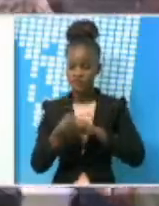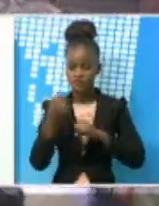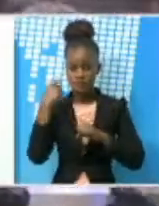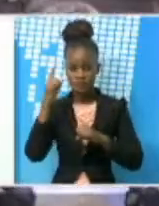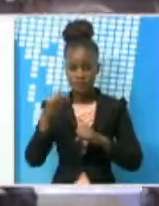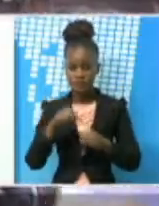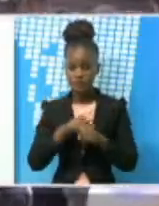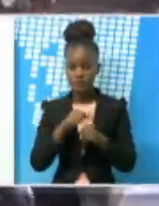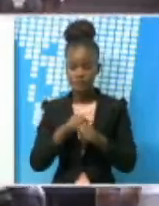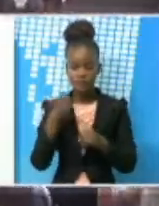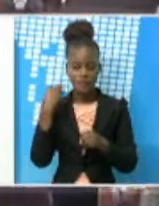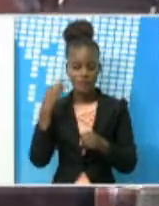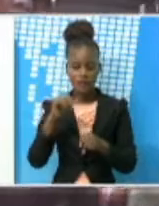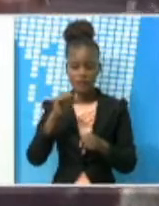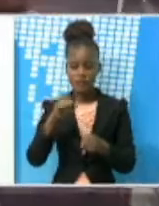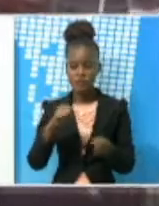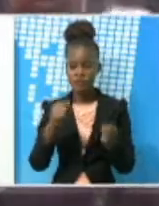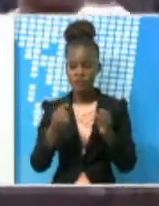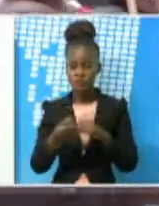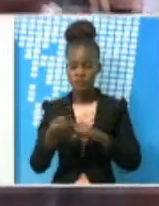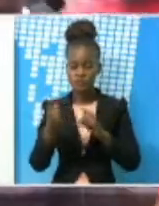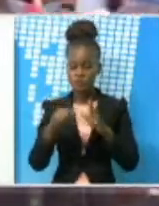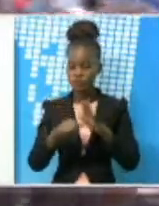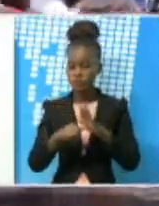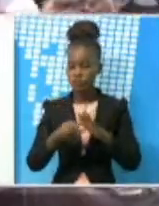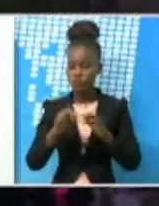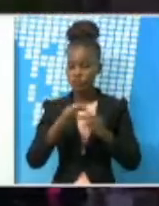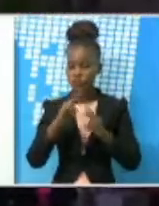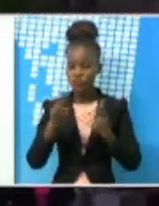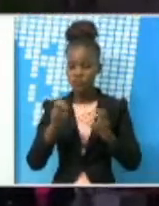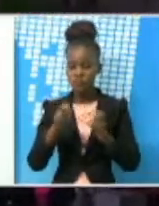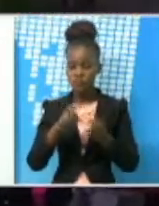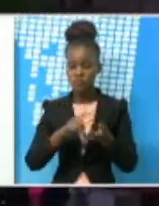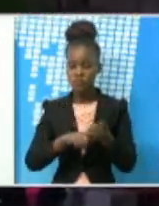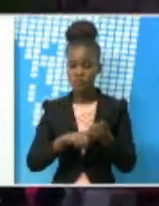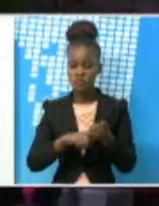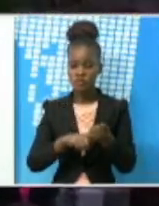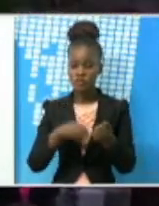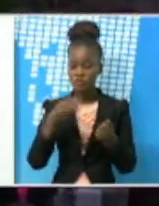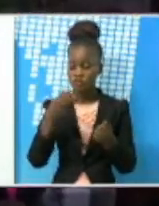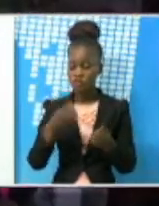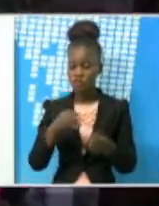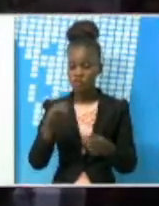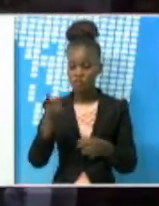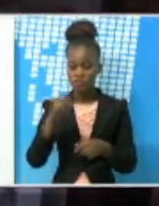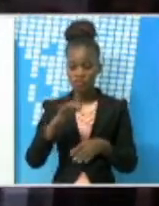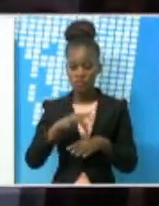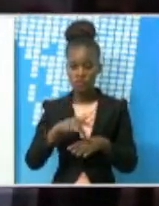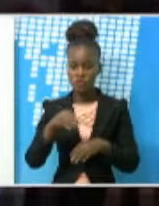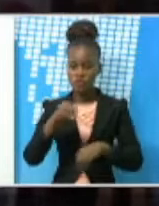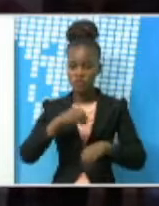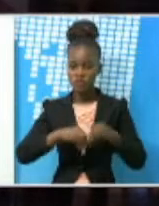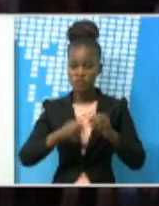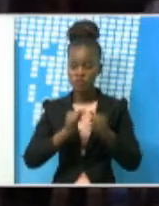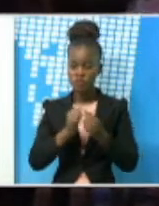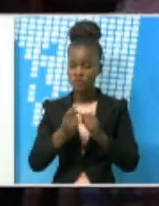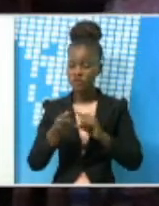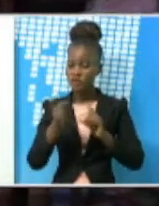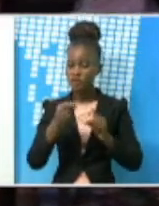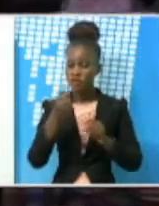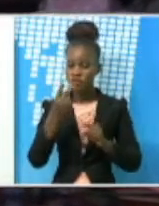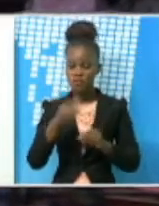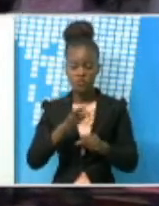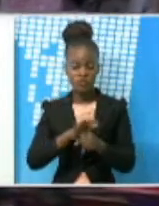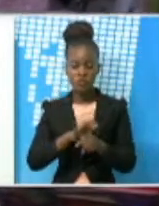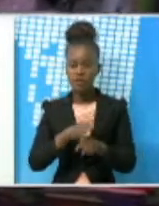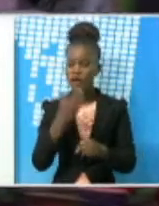if managed in a transparent and accountable manner by their beneficiaries. This will help to ensure that funds reach those who are most in need